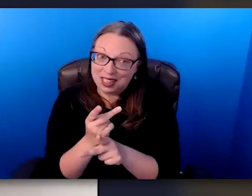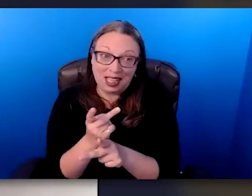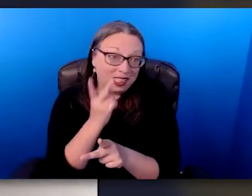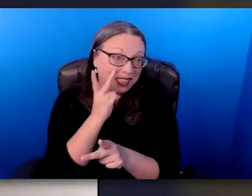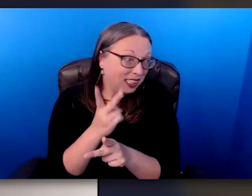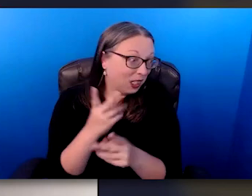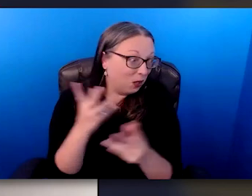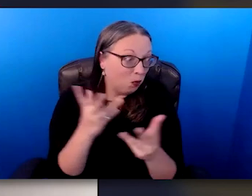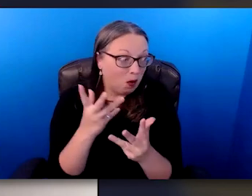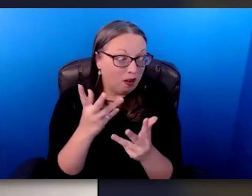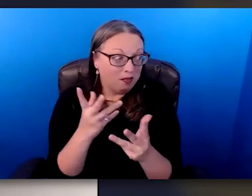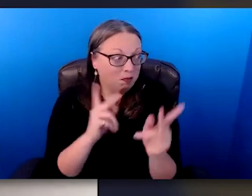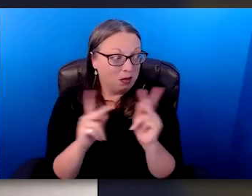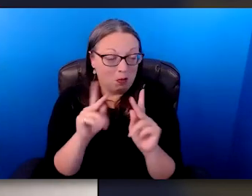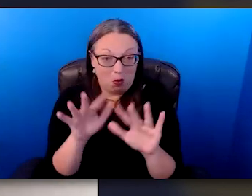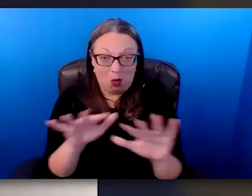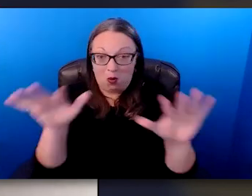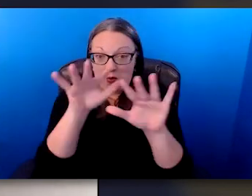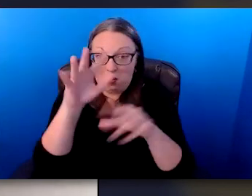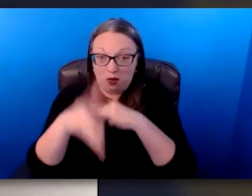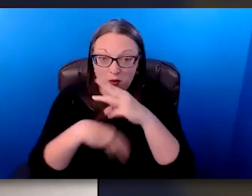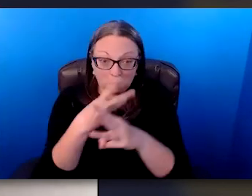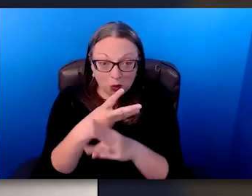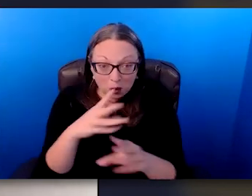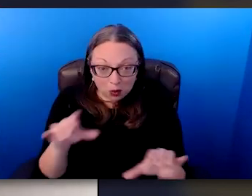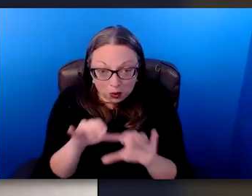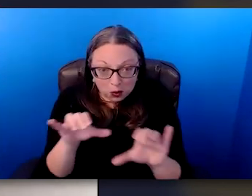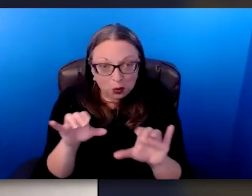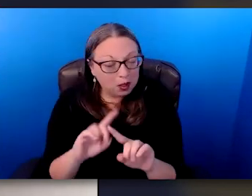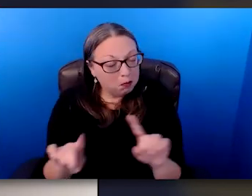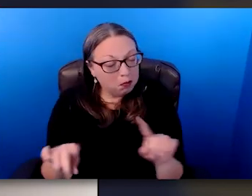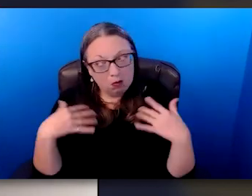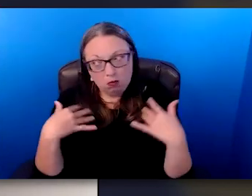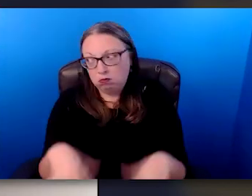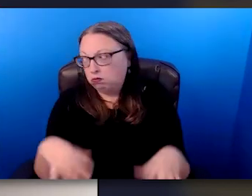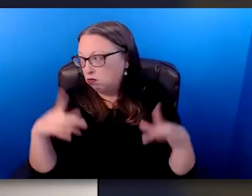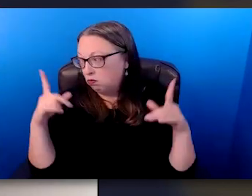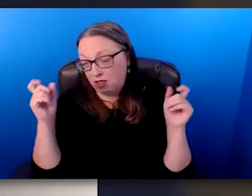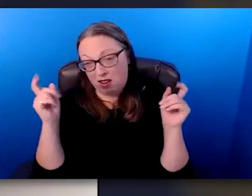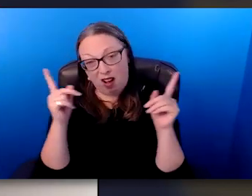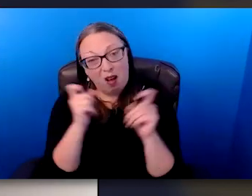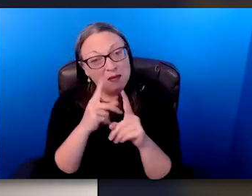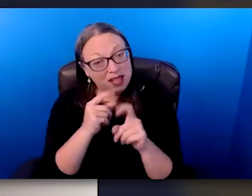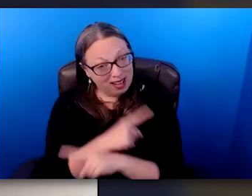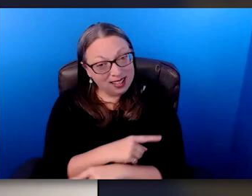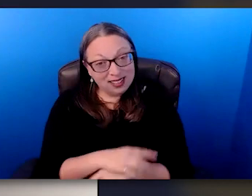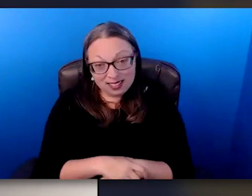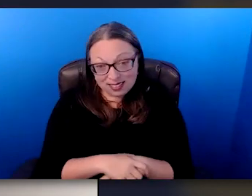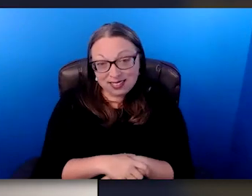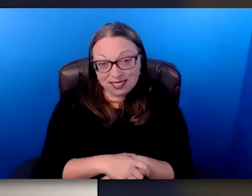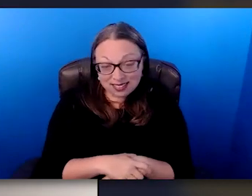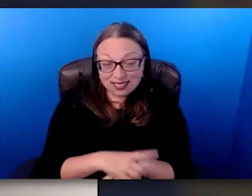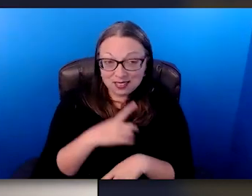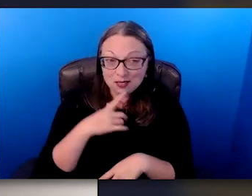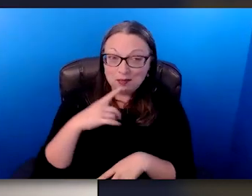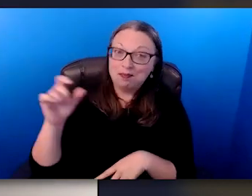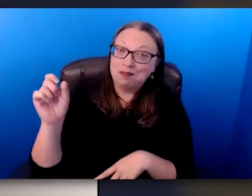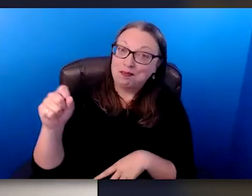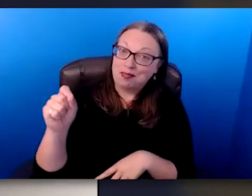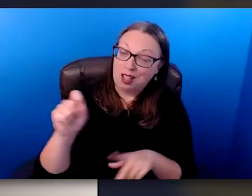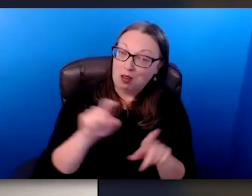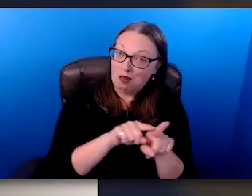what people are doing. But it's complicated. Mm-hmm. Yeah. And just to add to that, we had